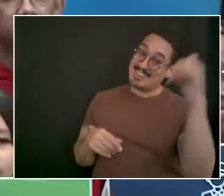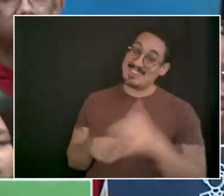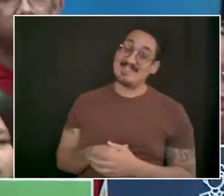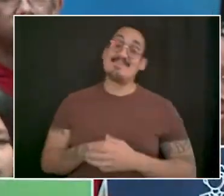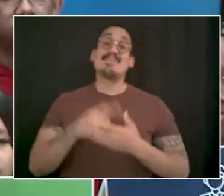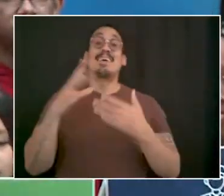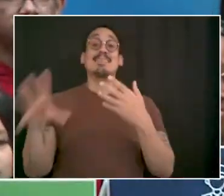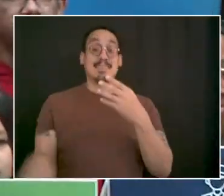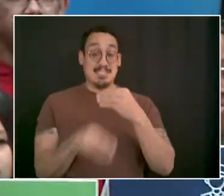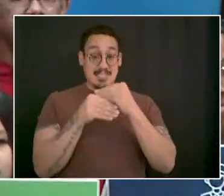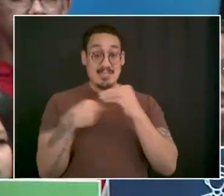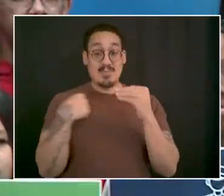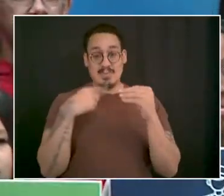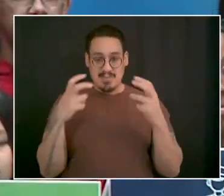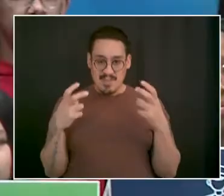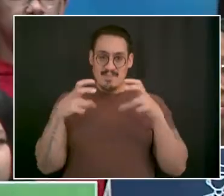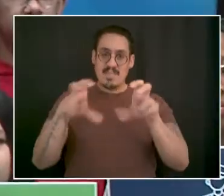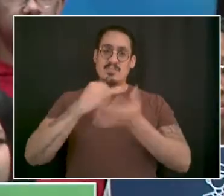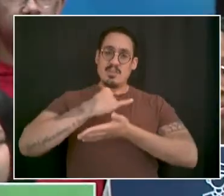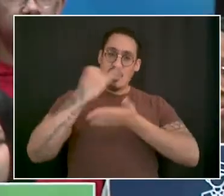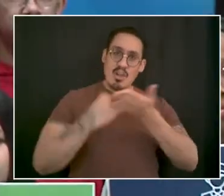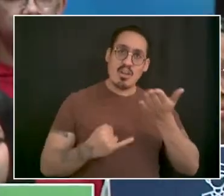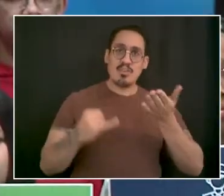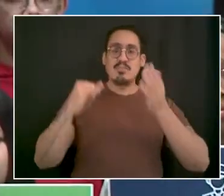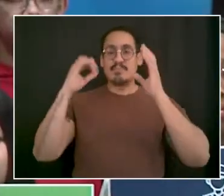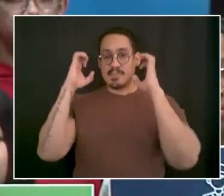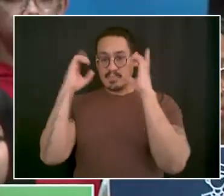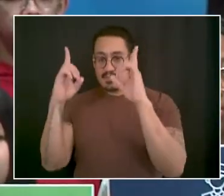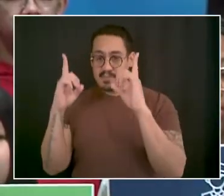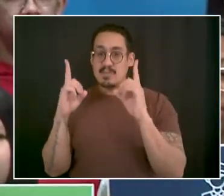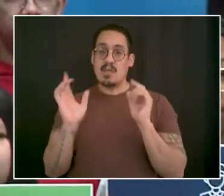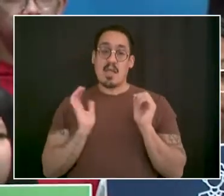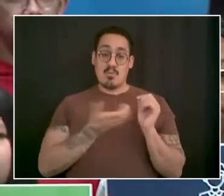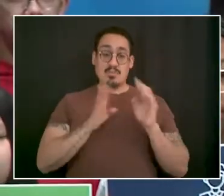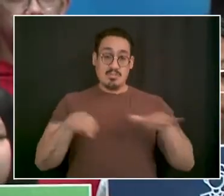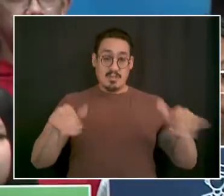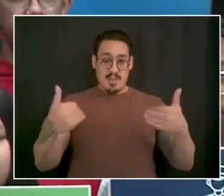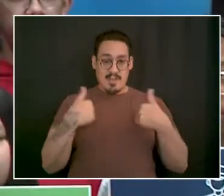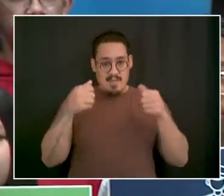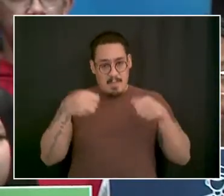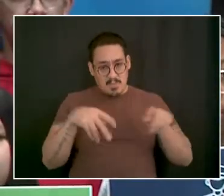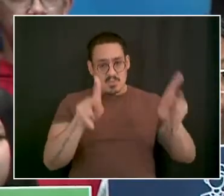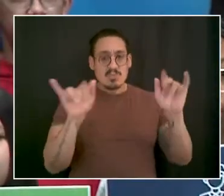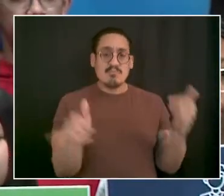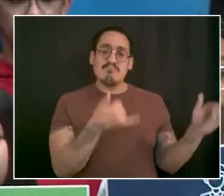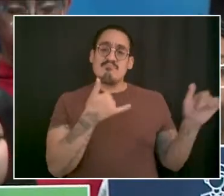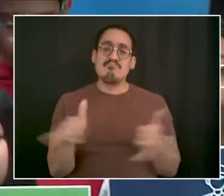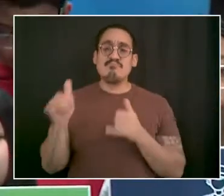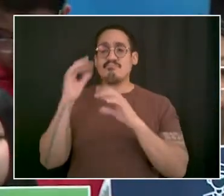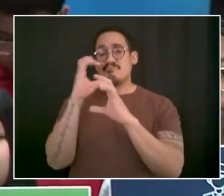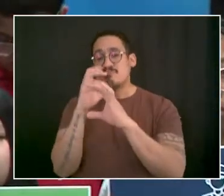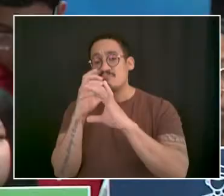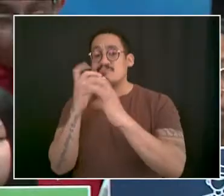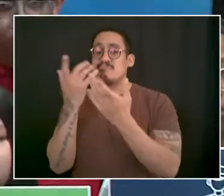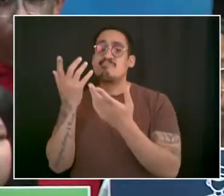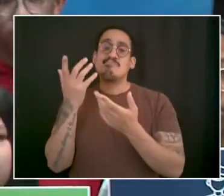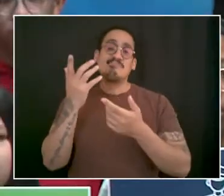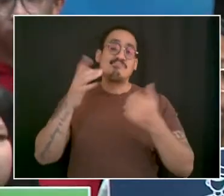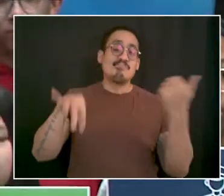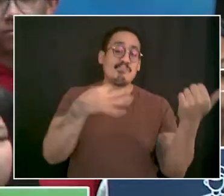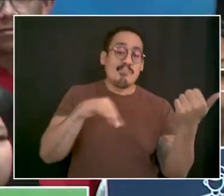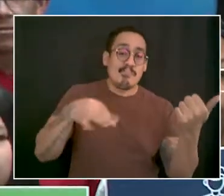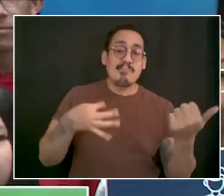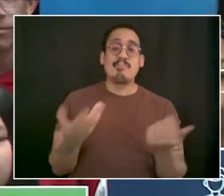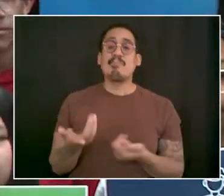Additionally, we are investing in arts education so that our children have the opportunity to play an instrument in their school, band,